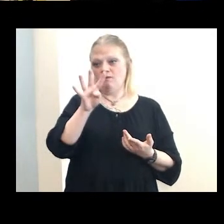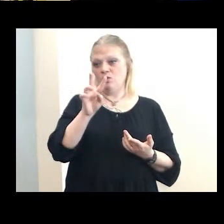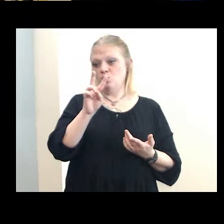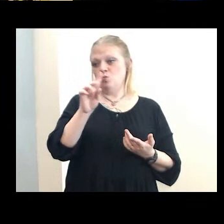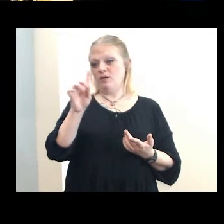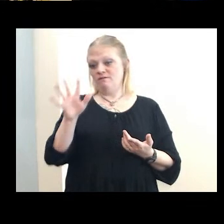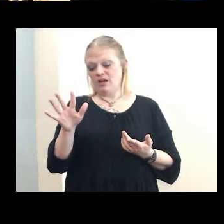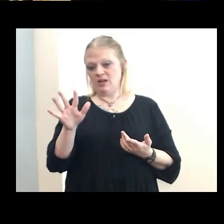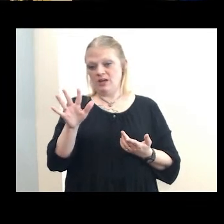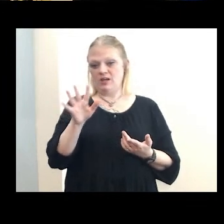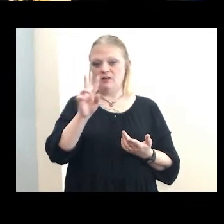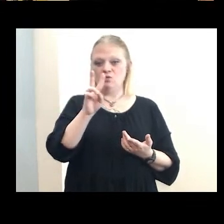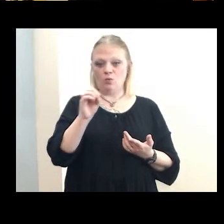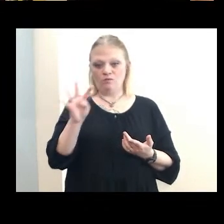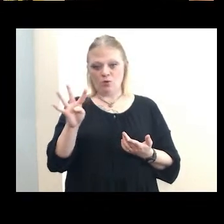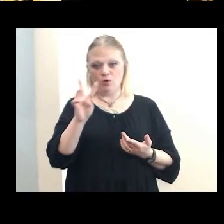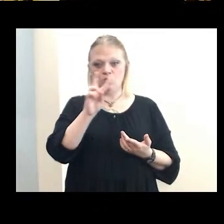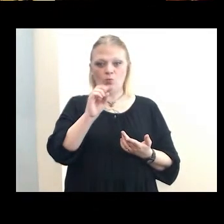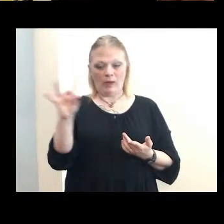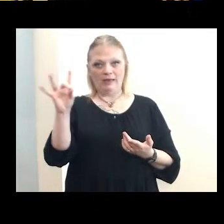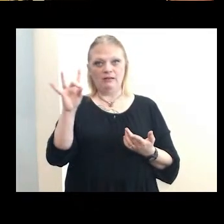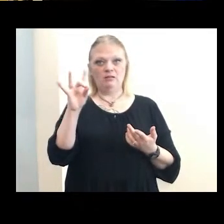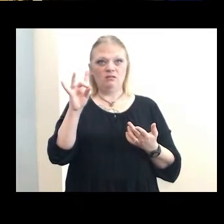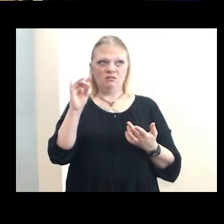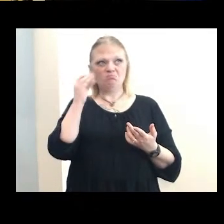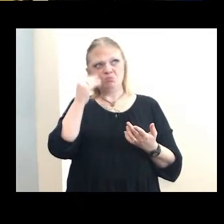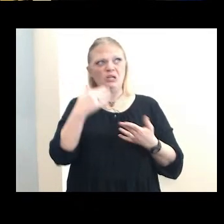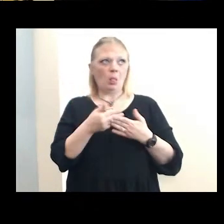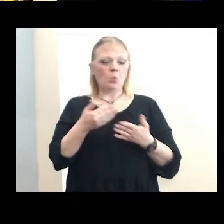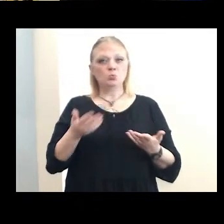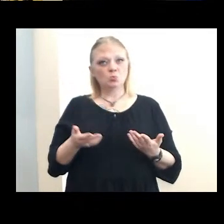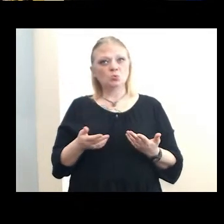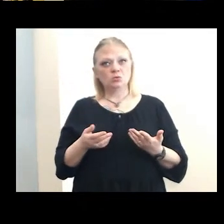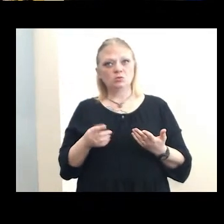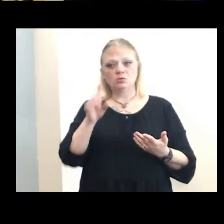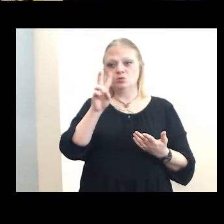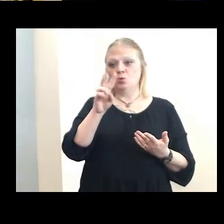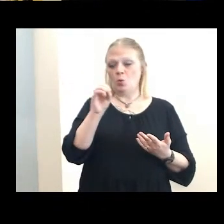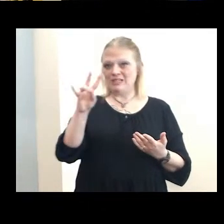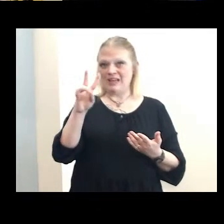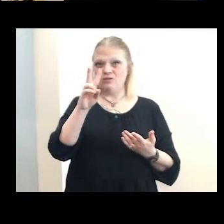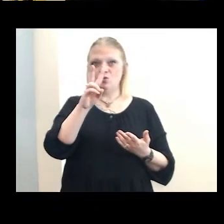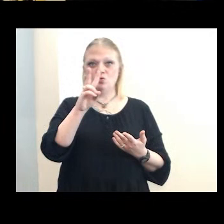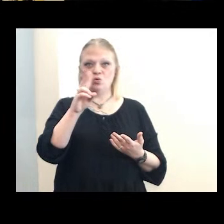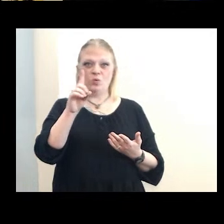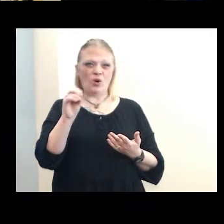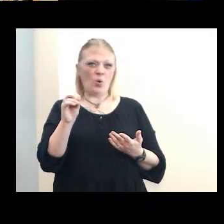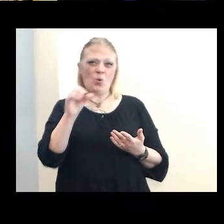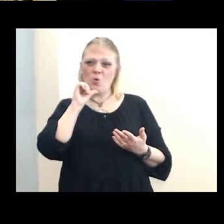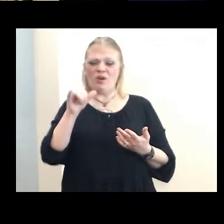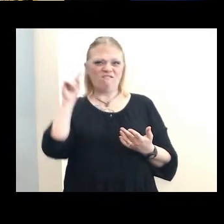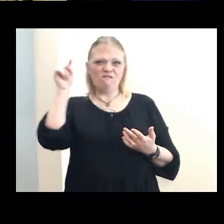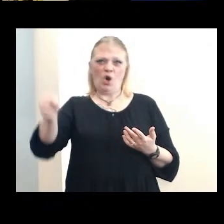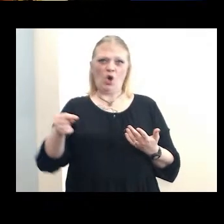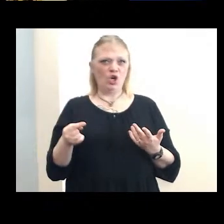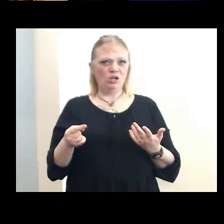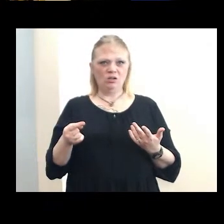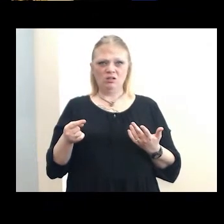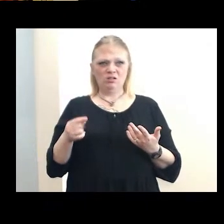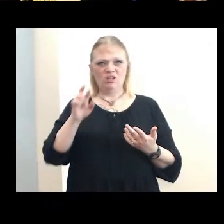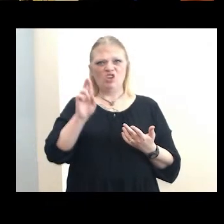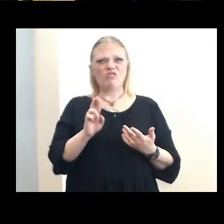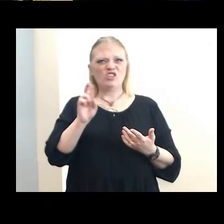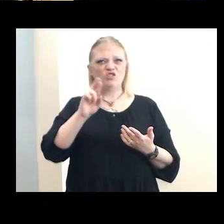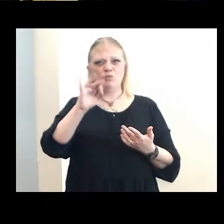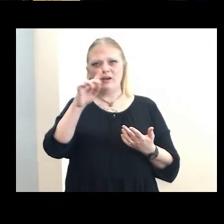14215, 124, 208, fairly close. 207 and 210, not that far away. Blacklock Riverside,